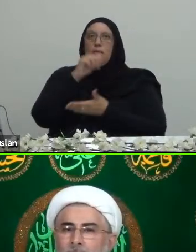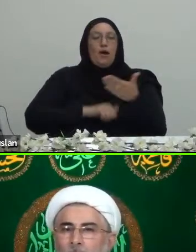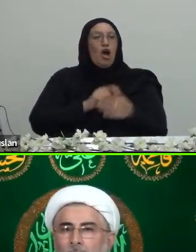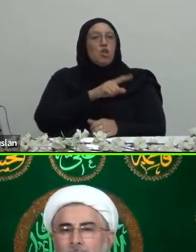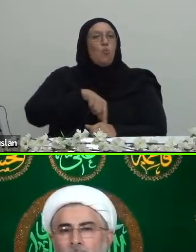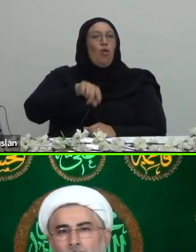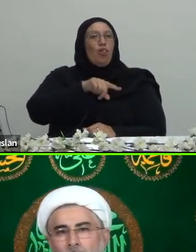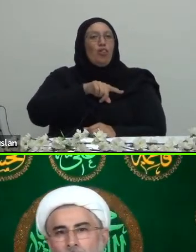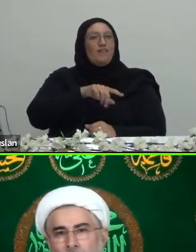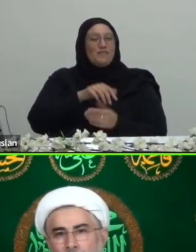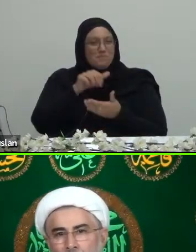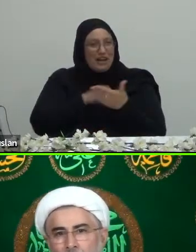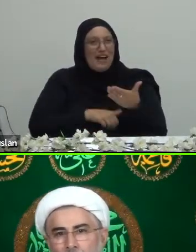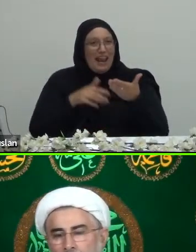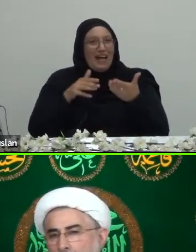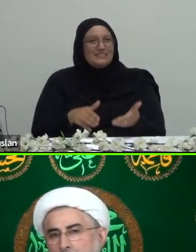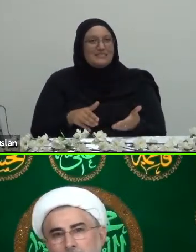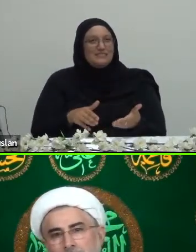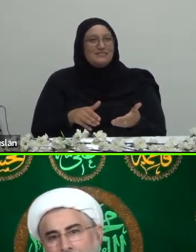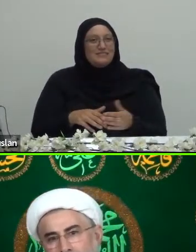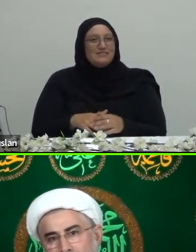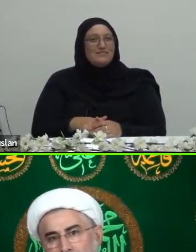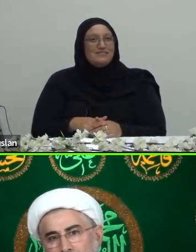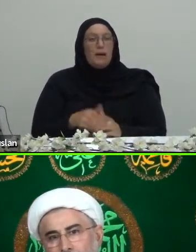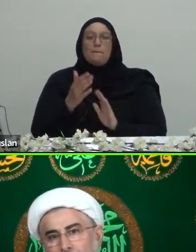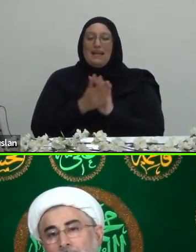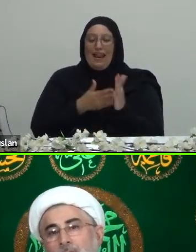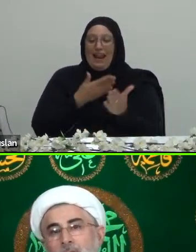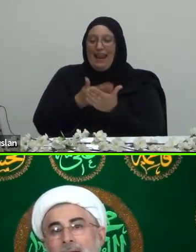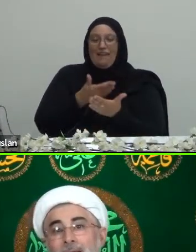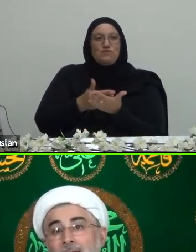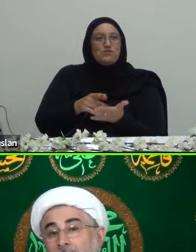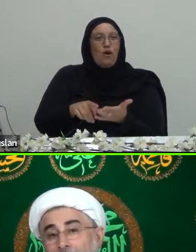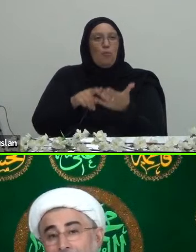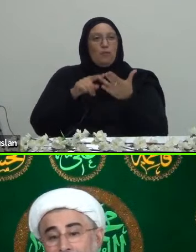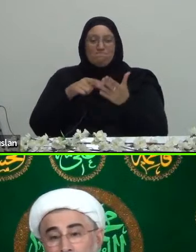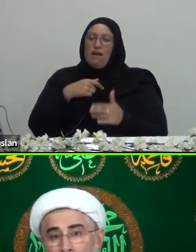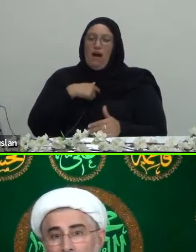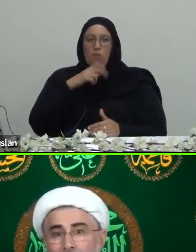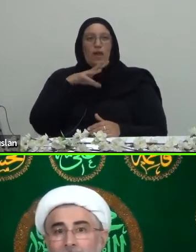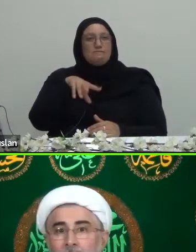the remaining mortgage will be also on me. He has the right to do this, and he, in